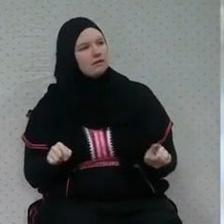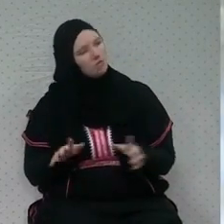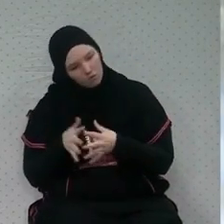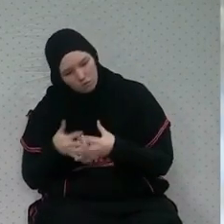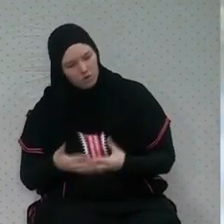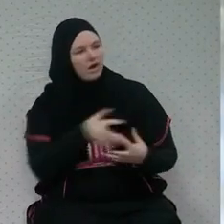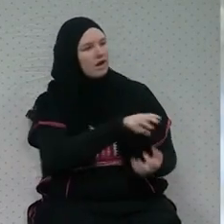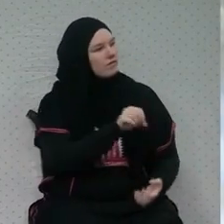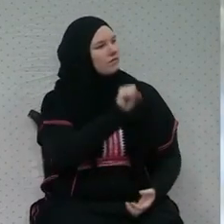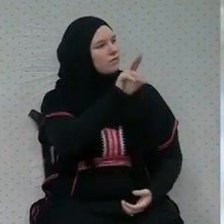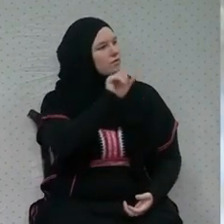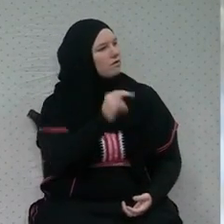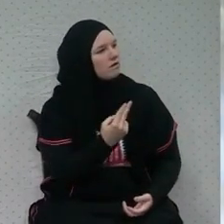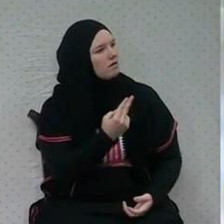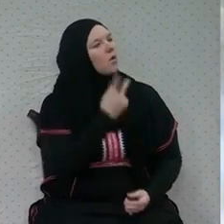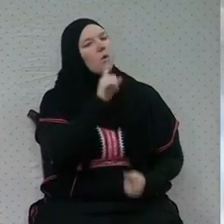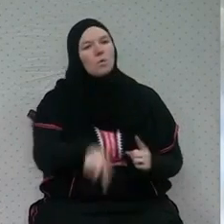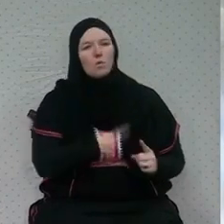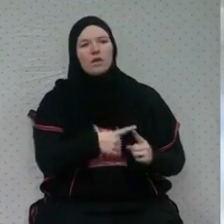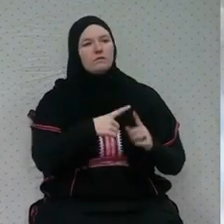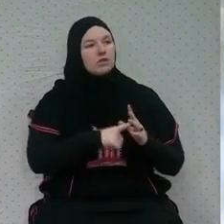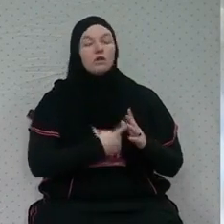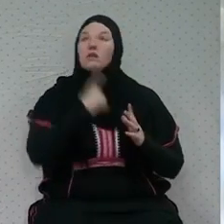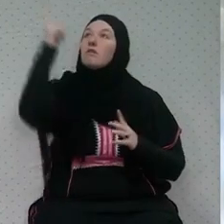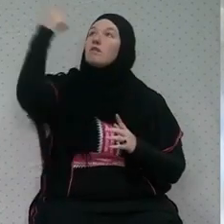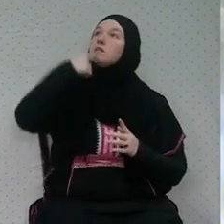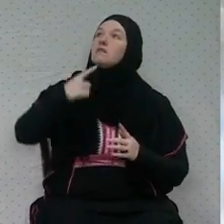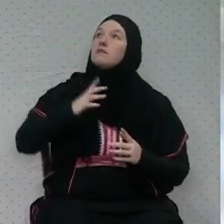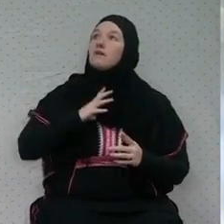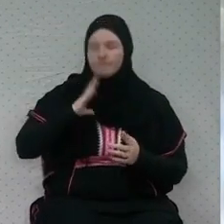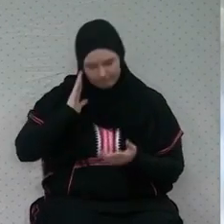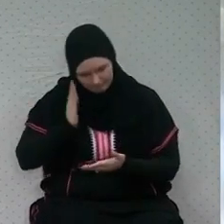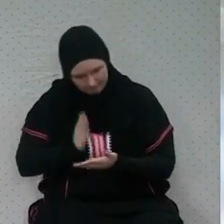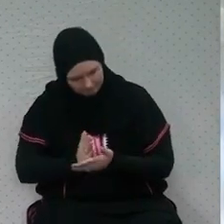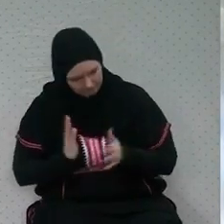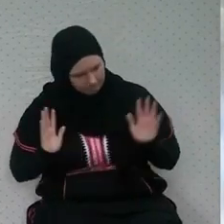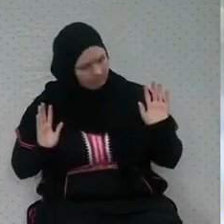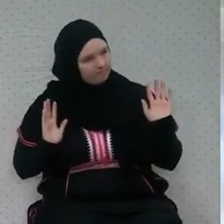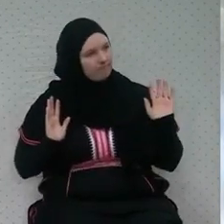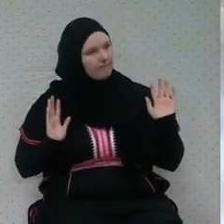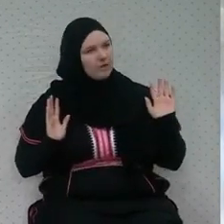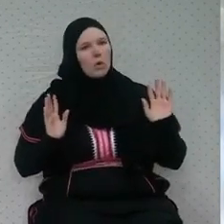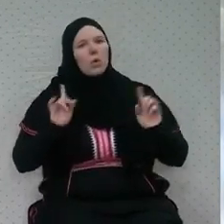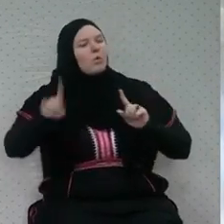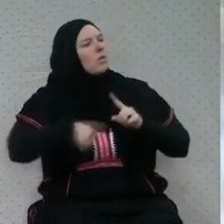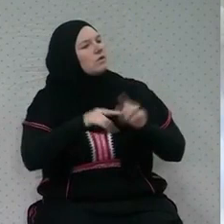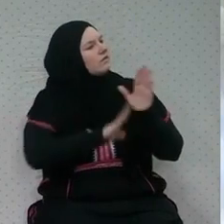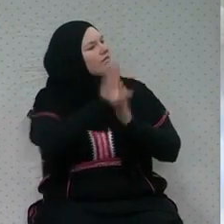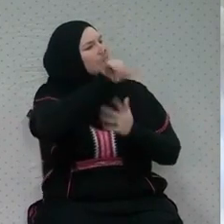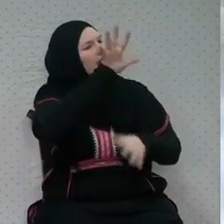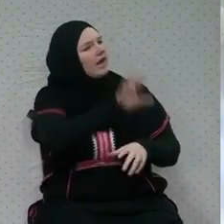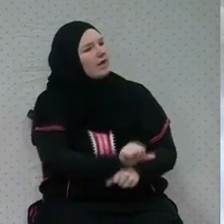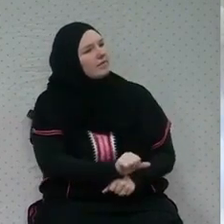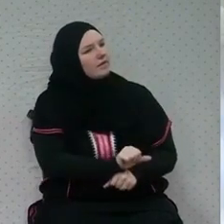Sunnah? When do we start saying, if Allah said so, I'll stop here? When do we develop the habit